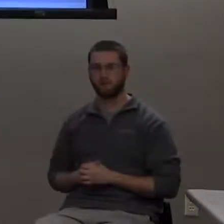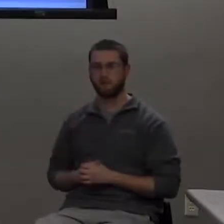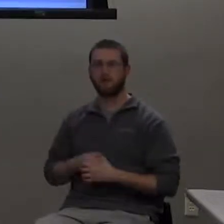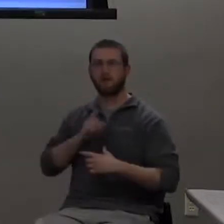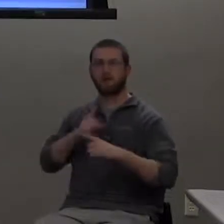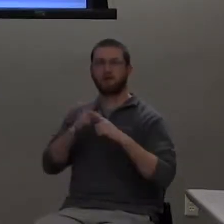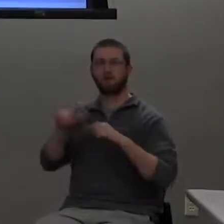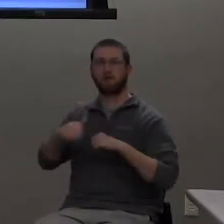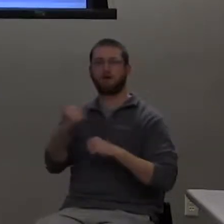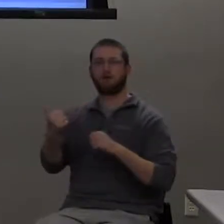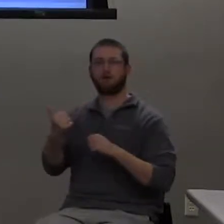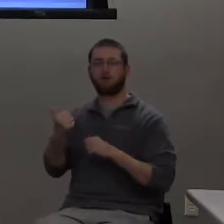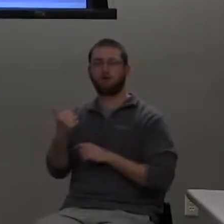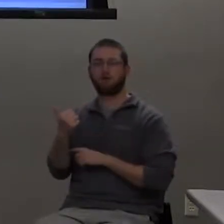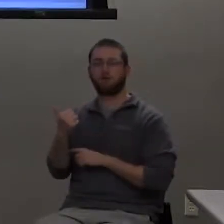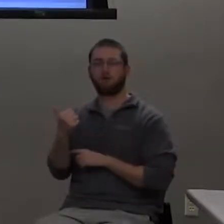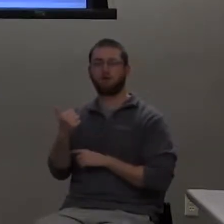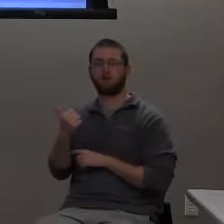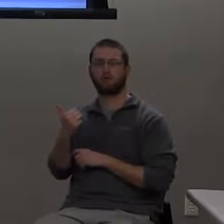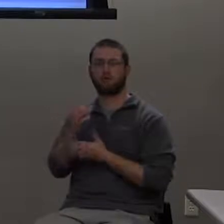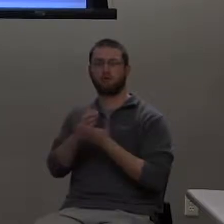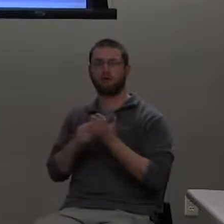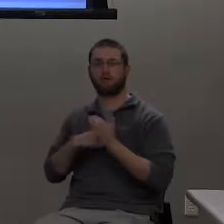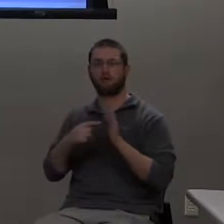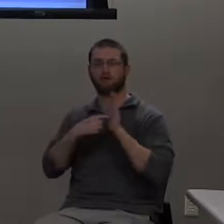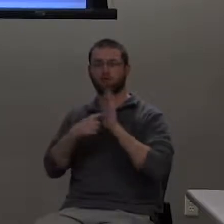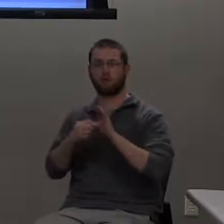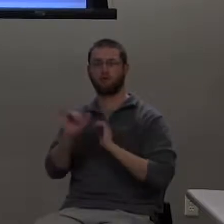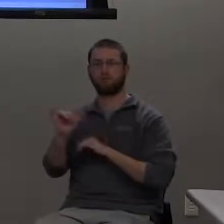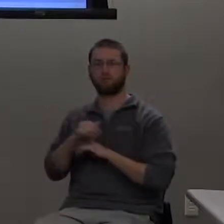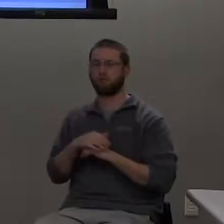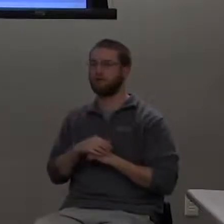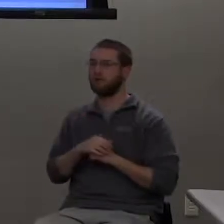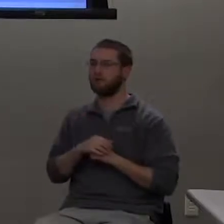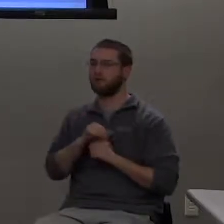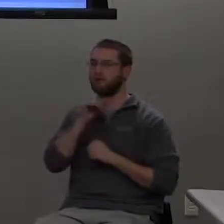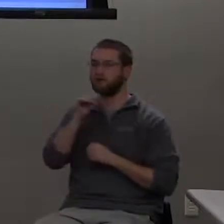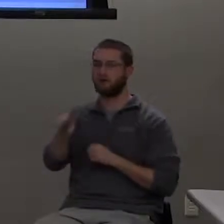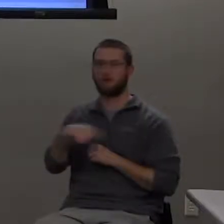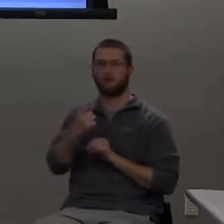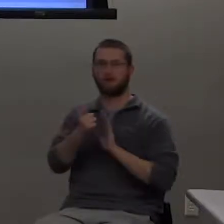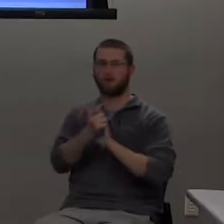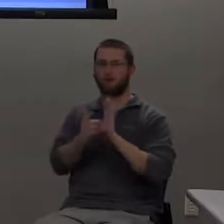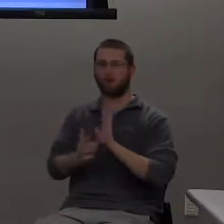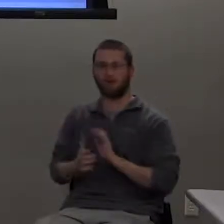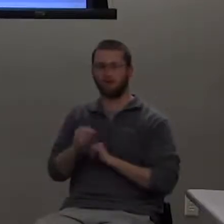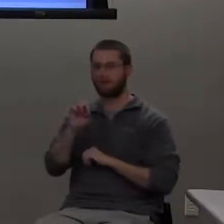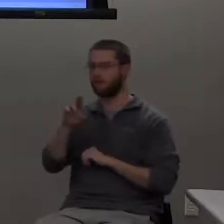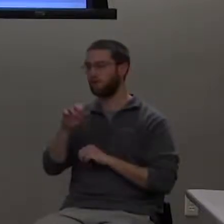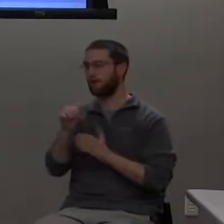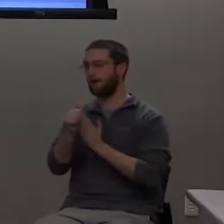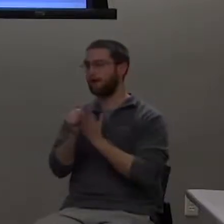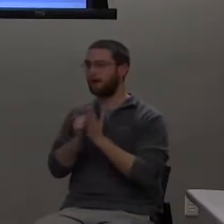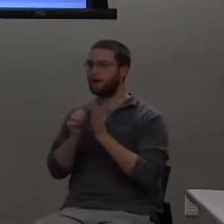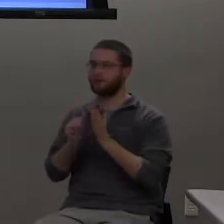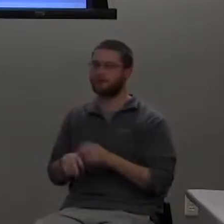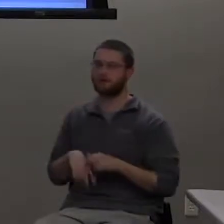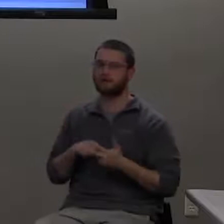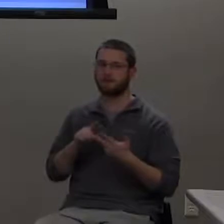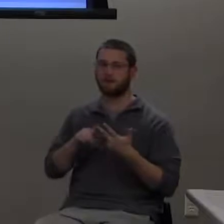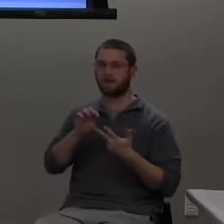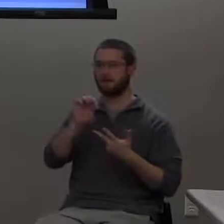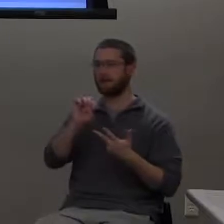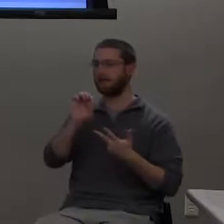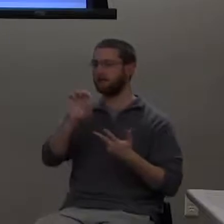These are some of the other part I will point out on this one is it's not always just the lawyer or the accountant or the